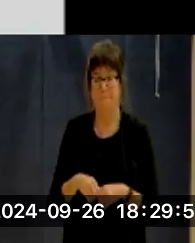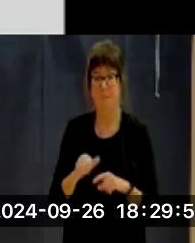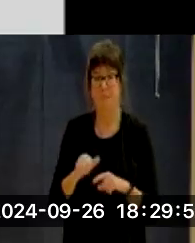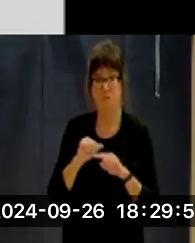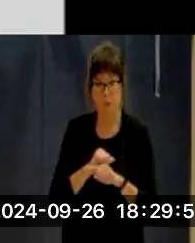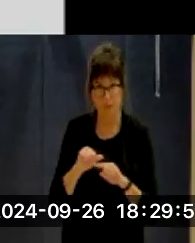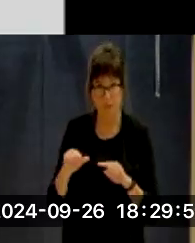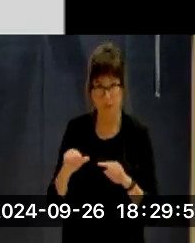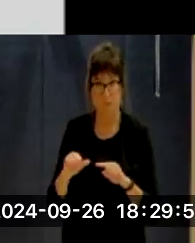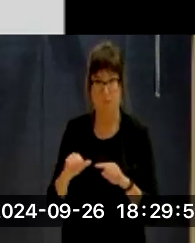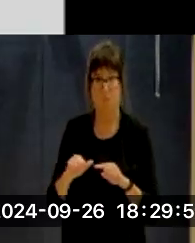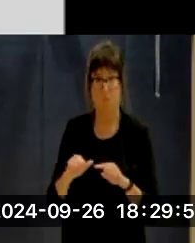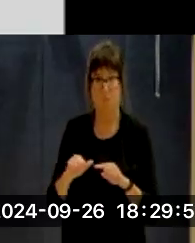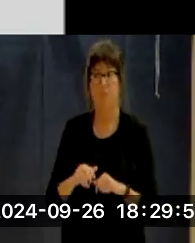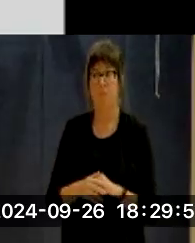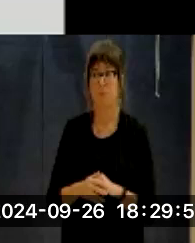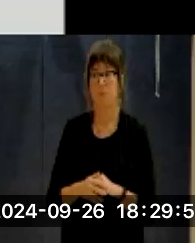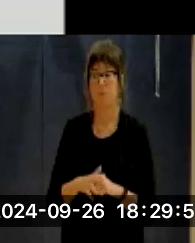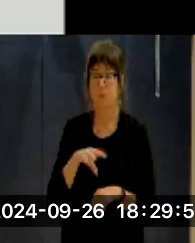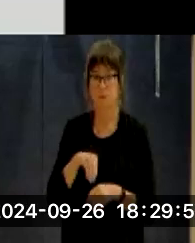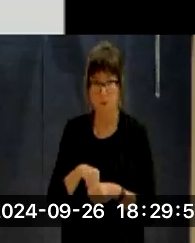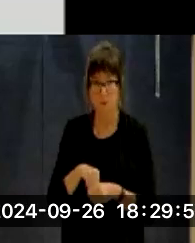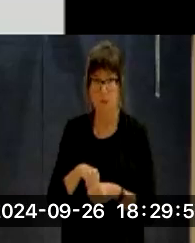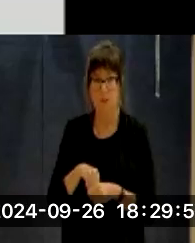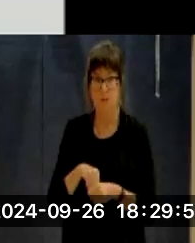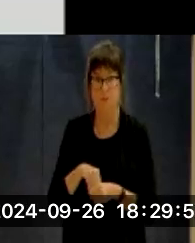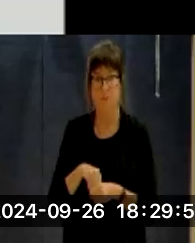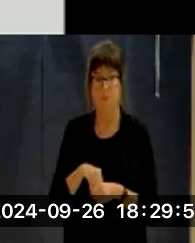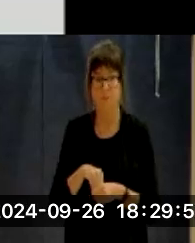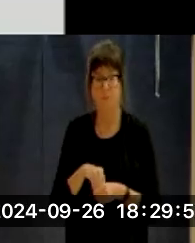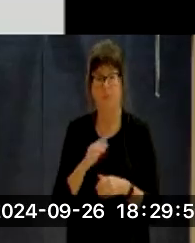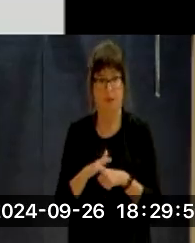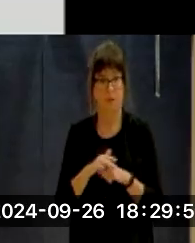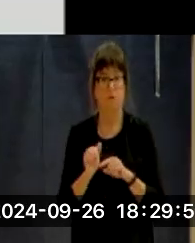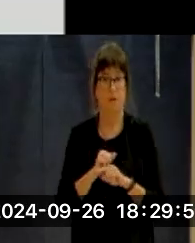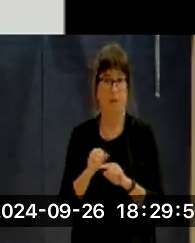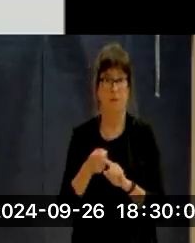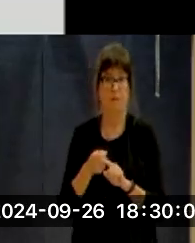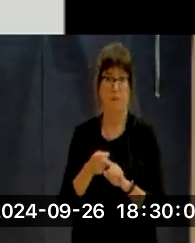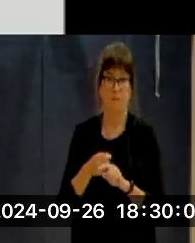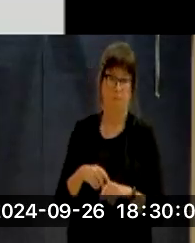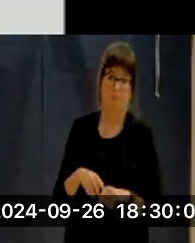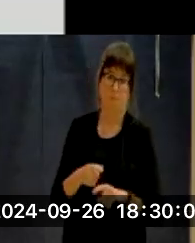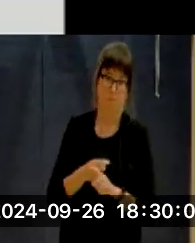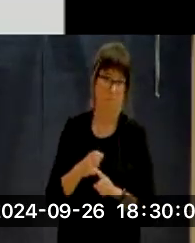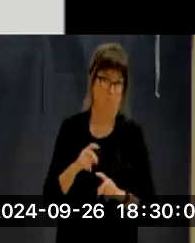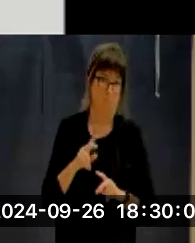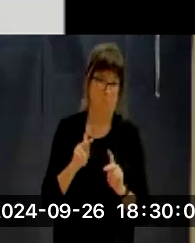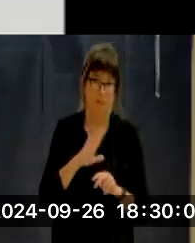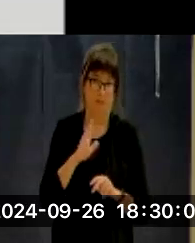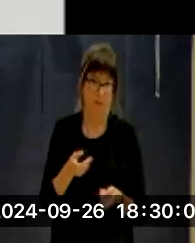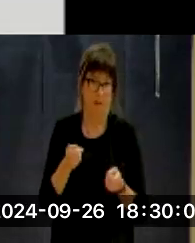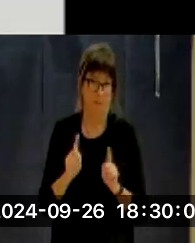training that includes available training from Post that had never, that in the past not